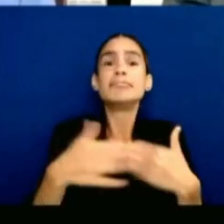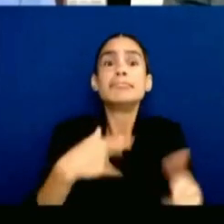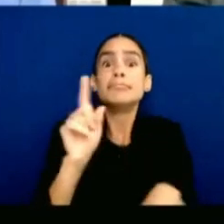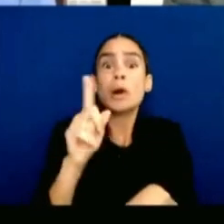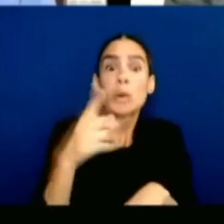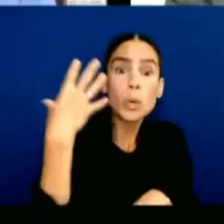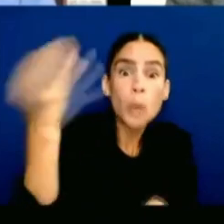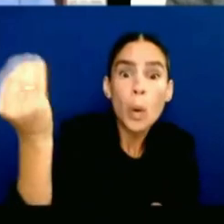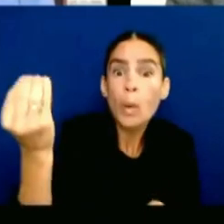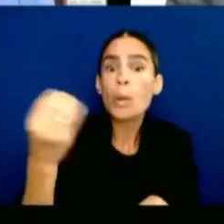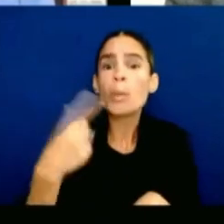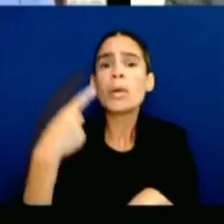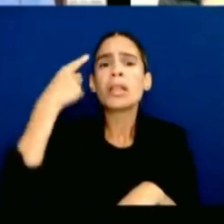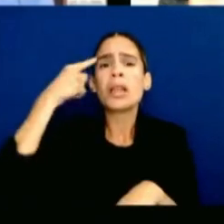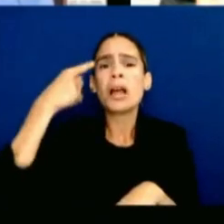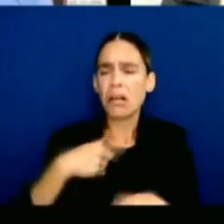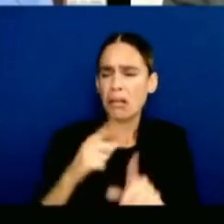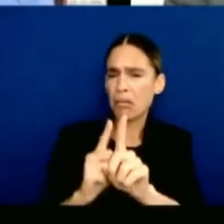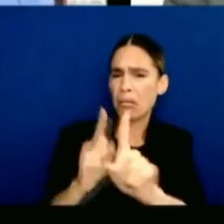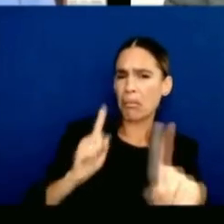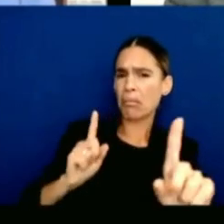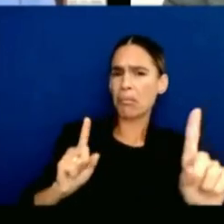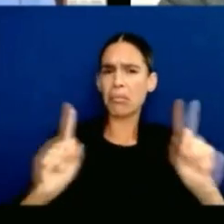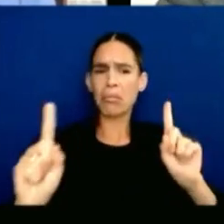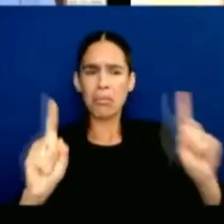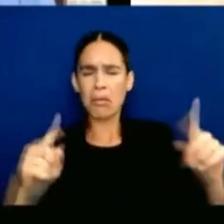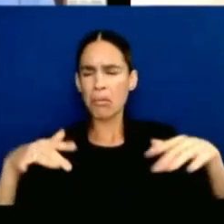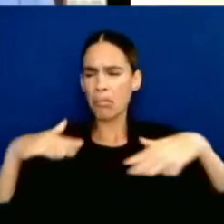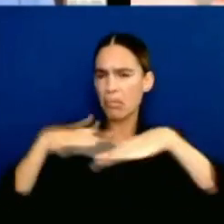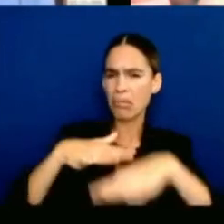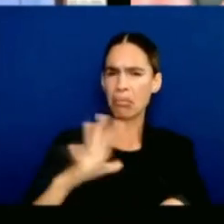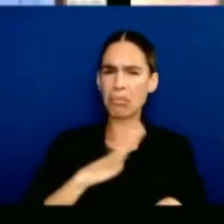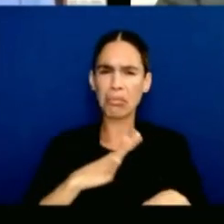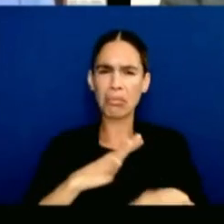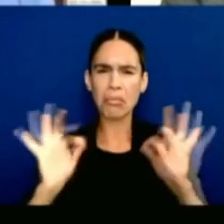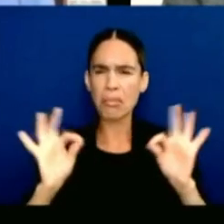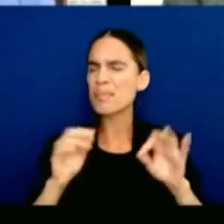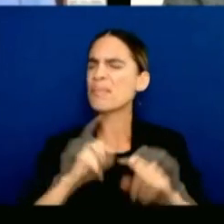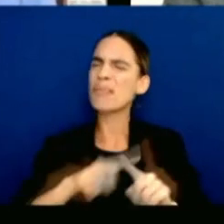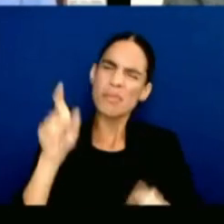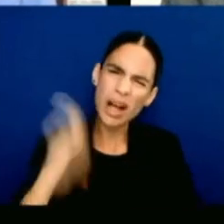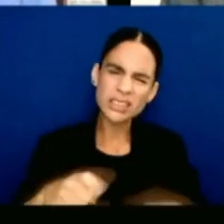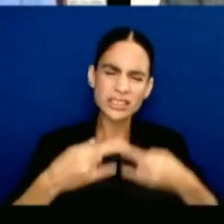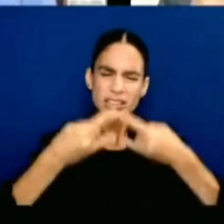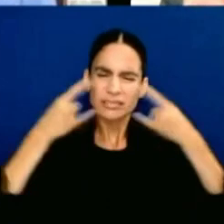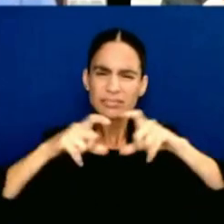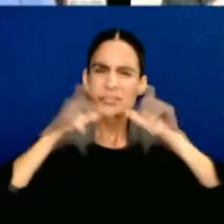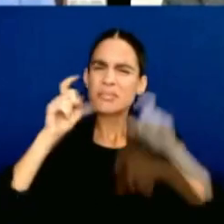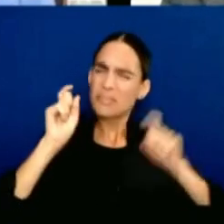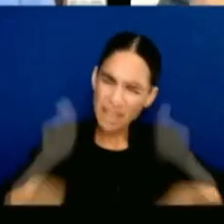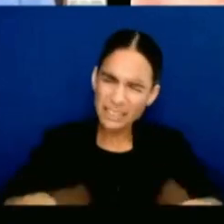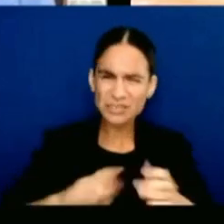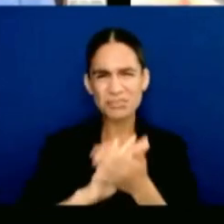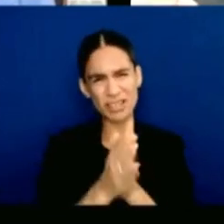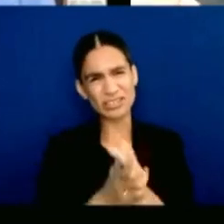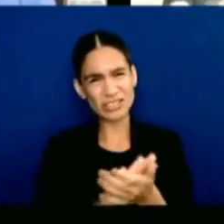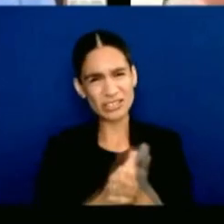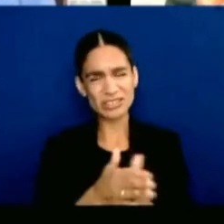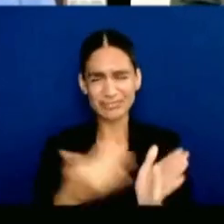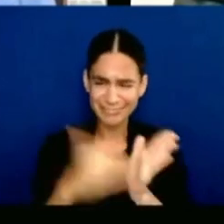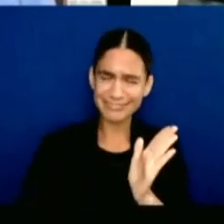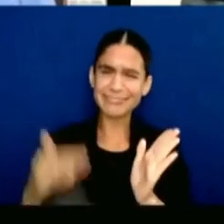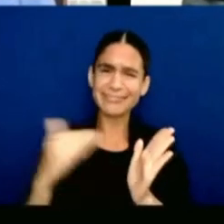physically. Wash your hands often, avoid crowds, do not go into places where there's a large crowd.